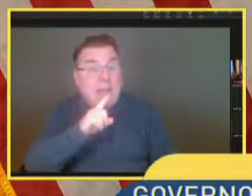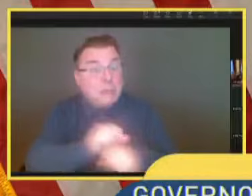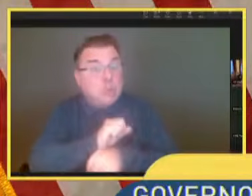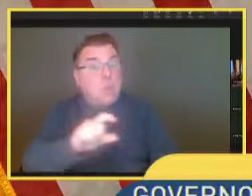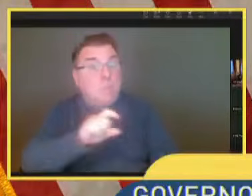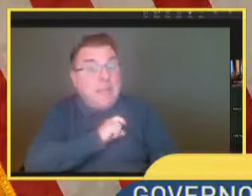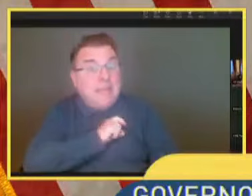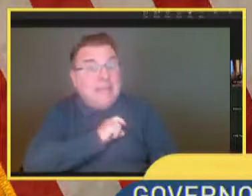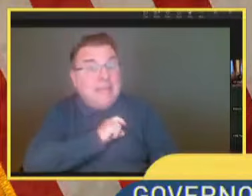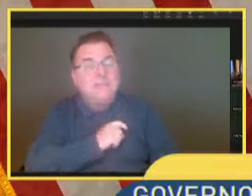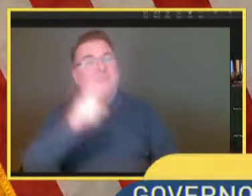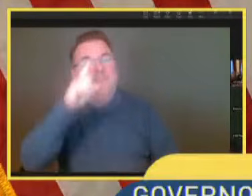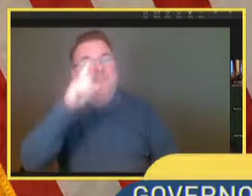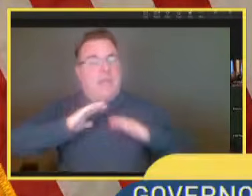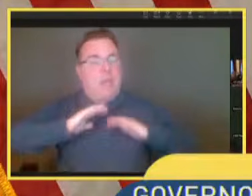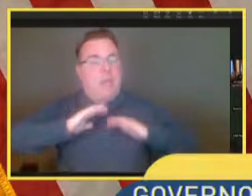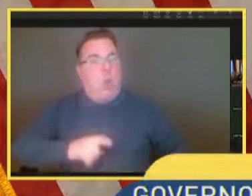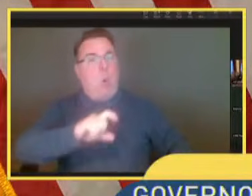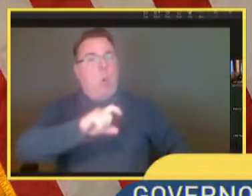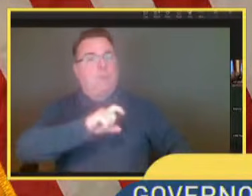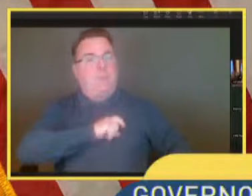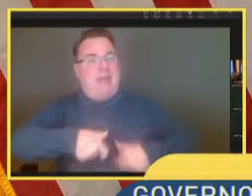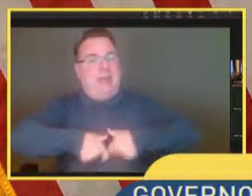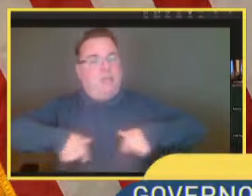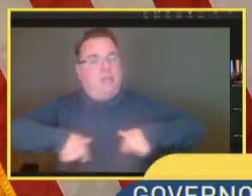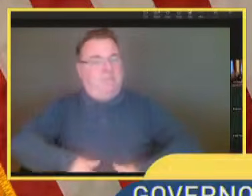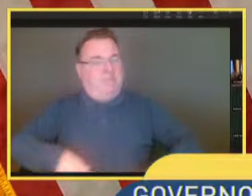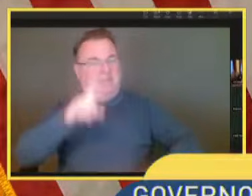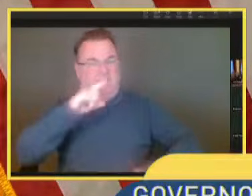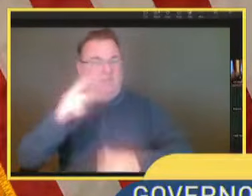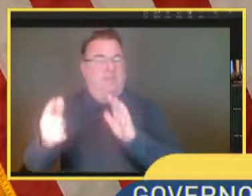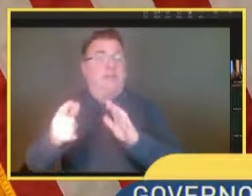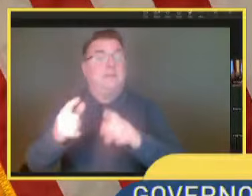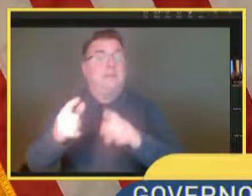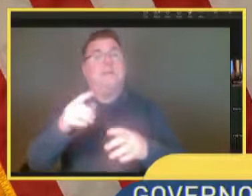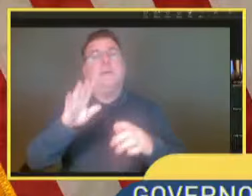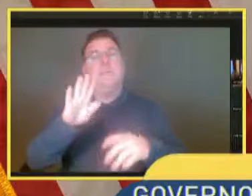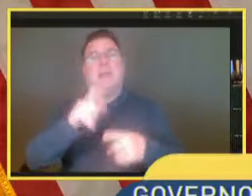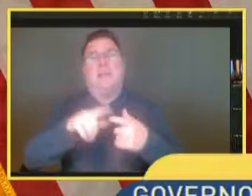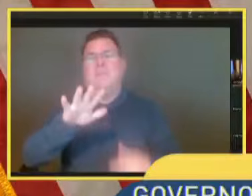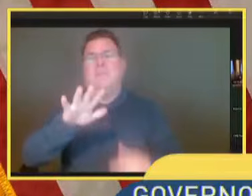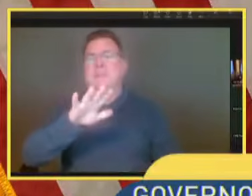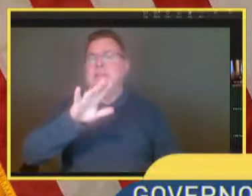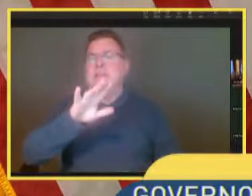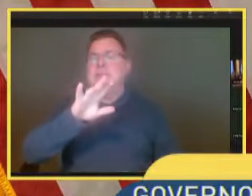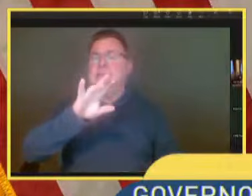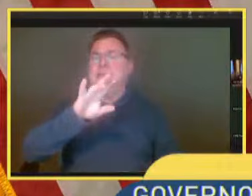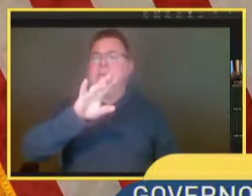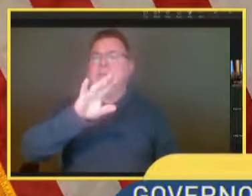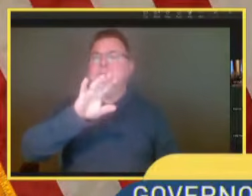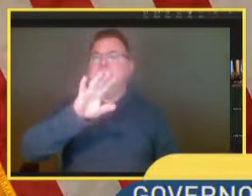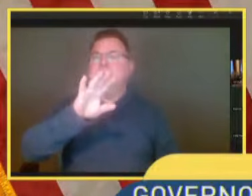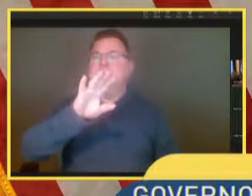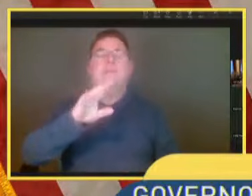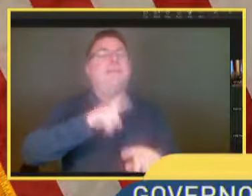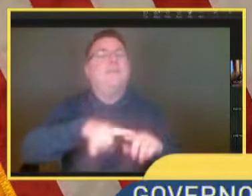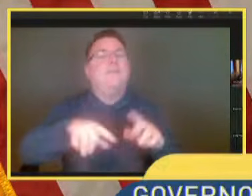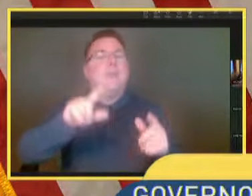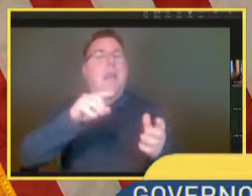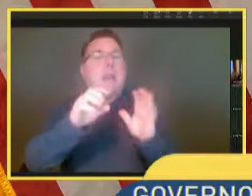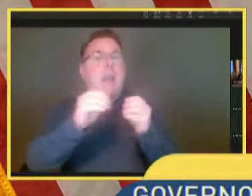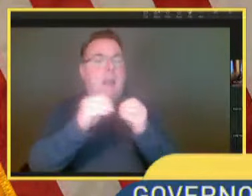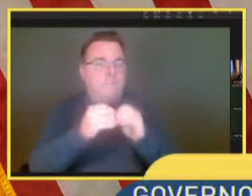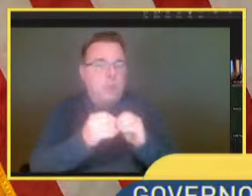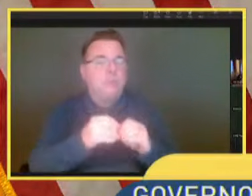insignia. Those bill numbers are Senate Bill 5876 and House Bill 2165. If you're not a law